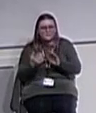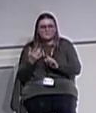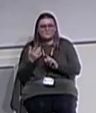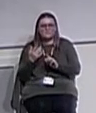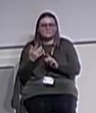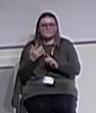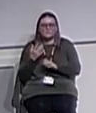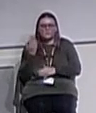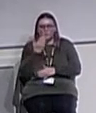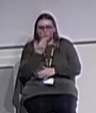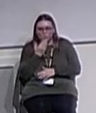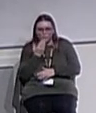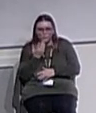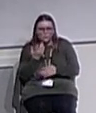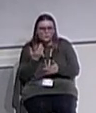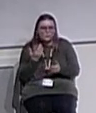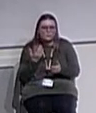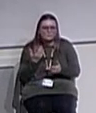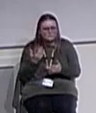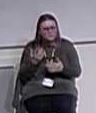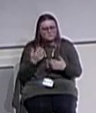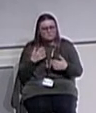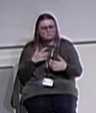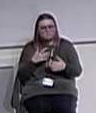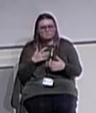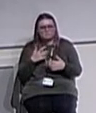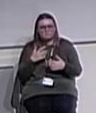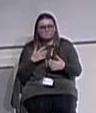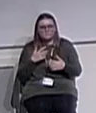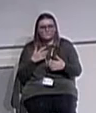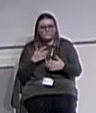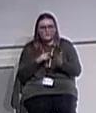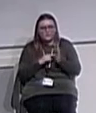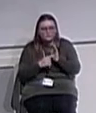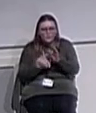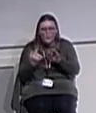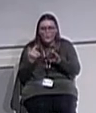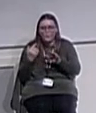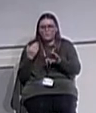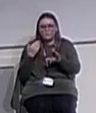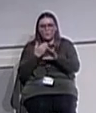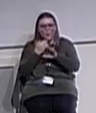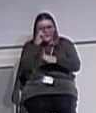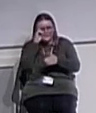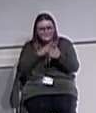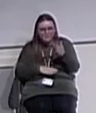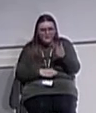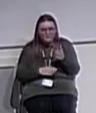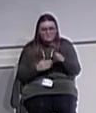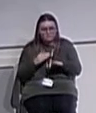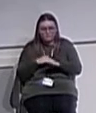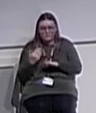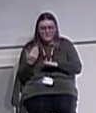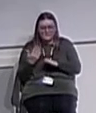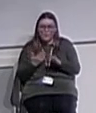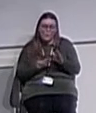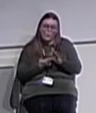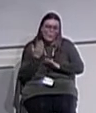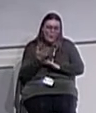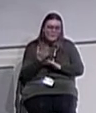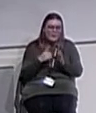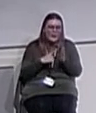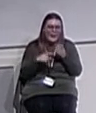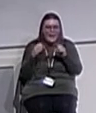competition, you know, just to show that you've got some interest in the subject. If you've got any work experience, whether that's working in a lab or something